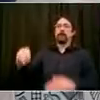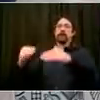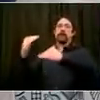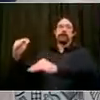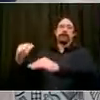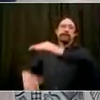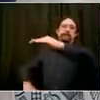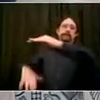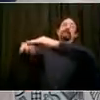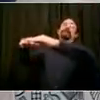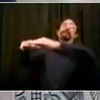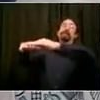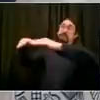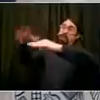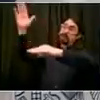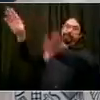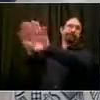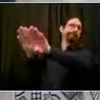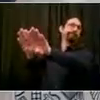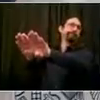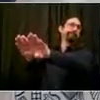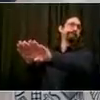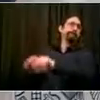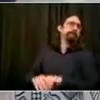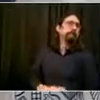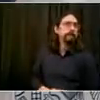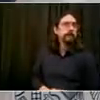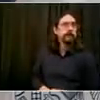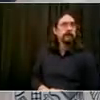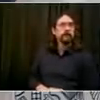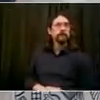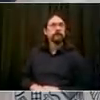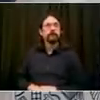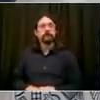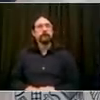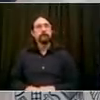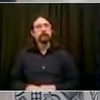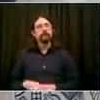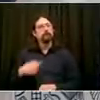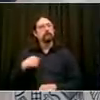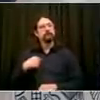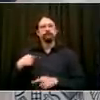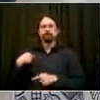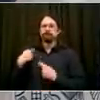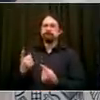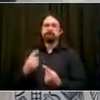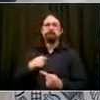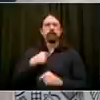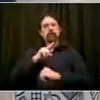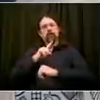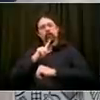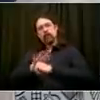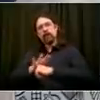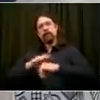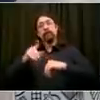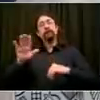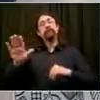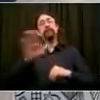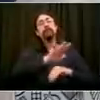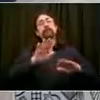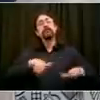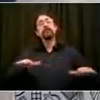We will protect everyone in the school community. We're so certain we can do it. We're going to set this gold standard in terms of all these precautions,